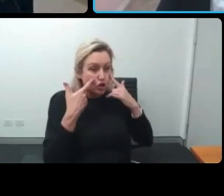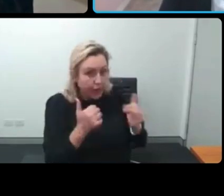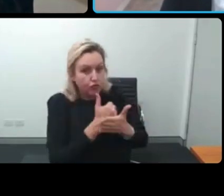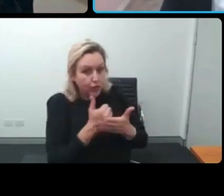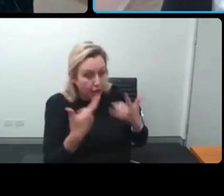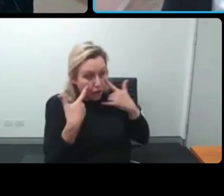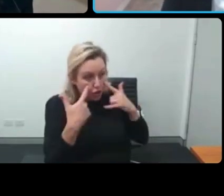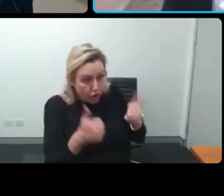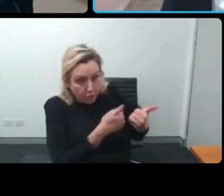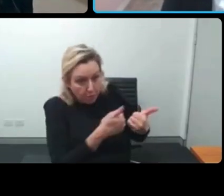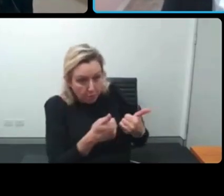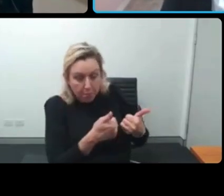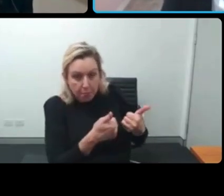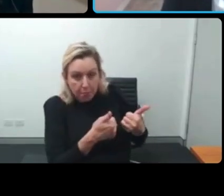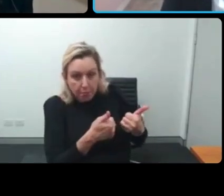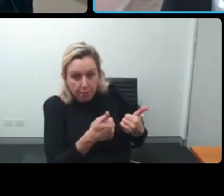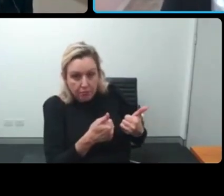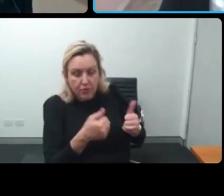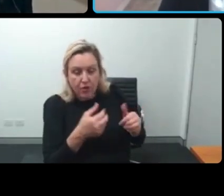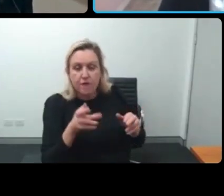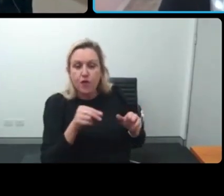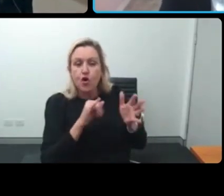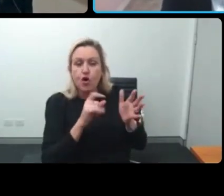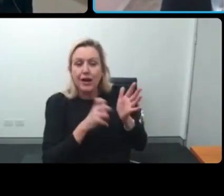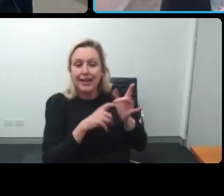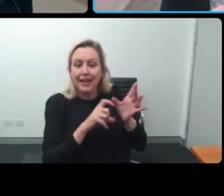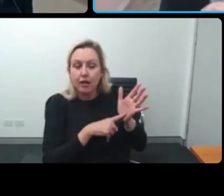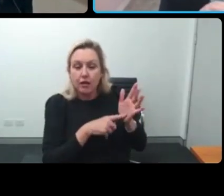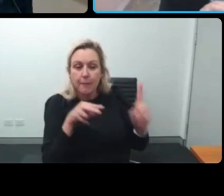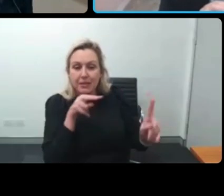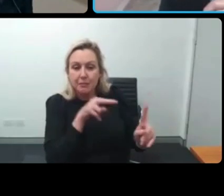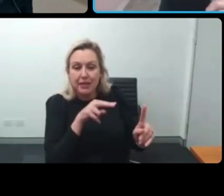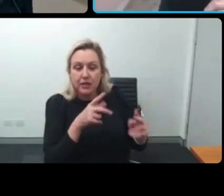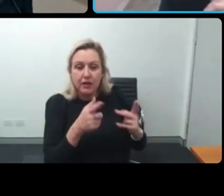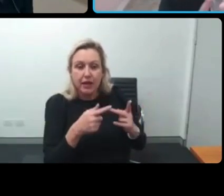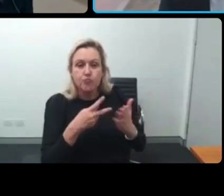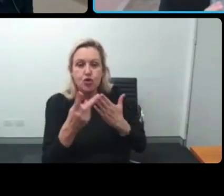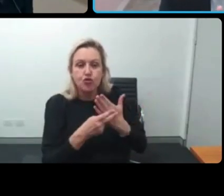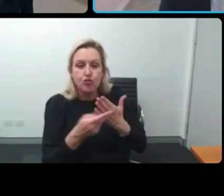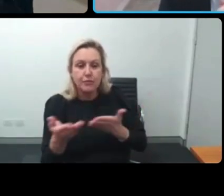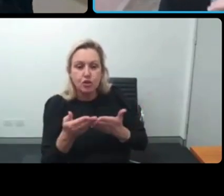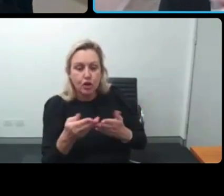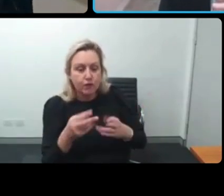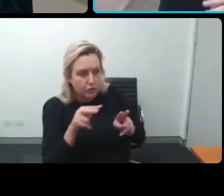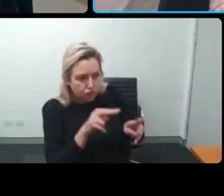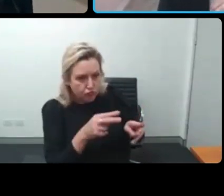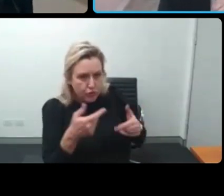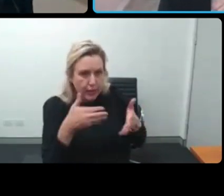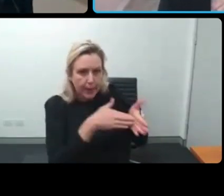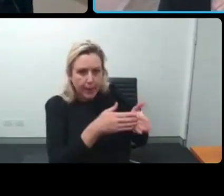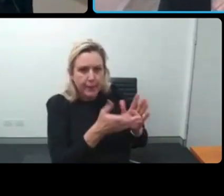regularly to see how they're going from a clinical perspective and from a program and services perspective, help them make any